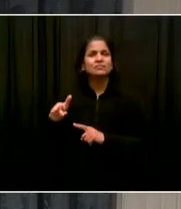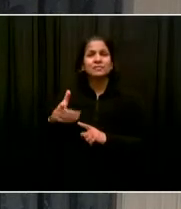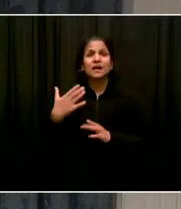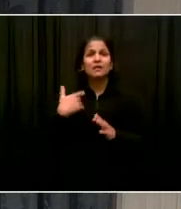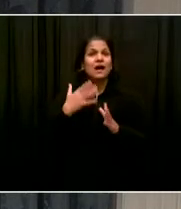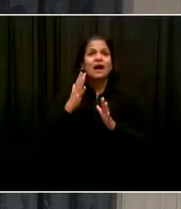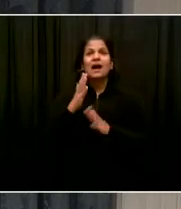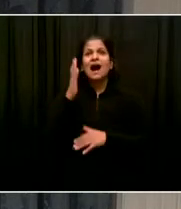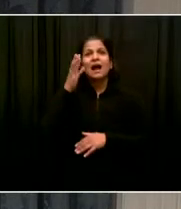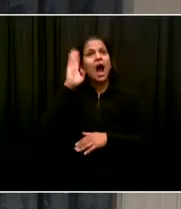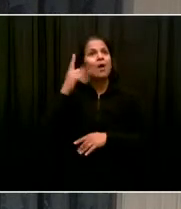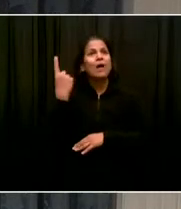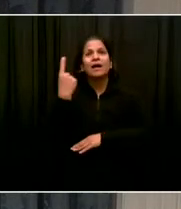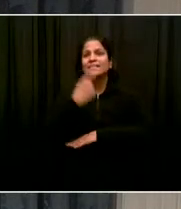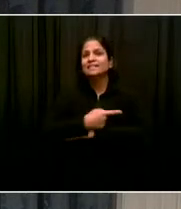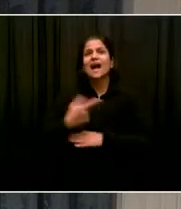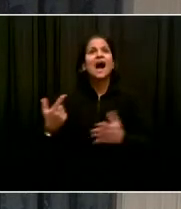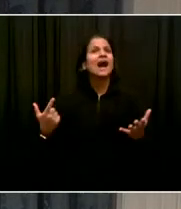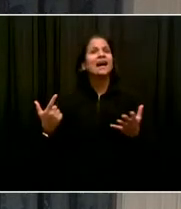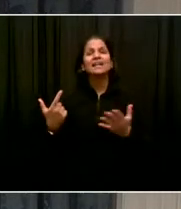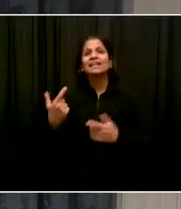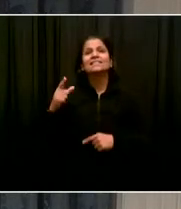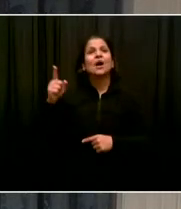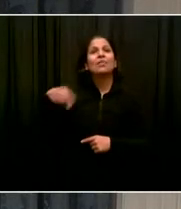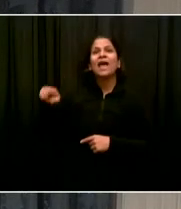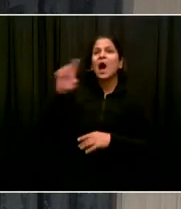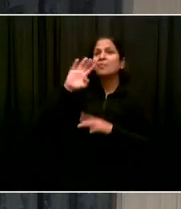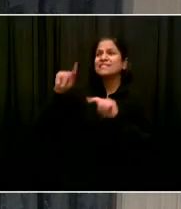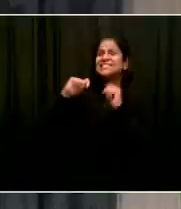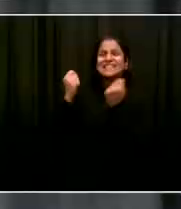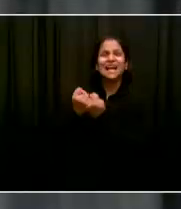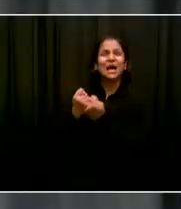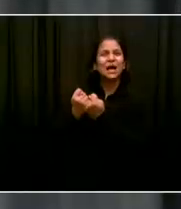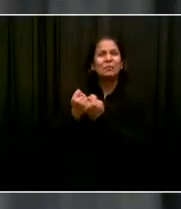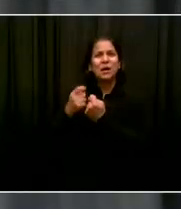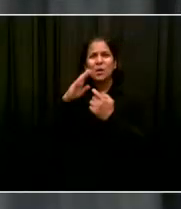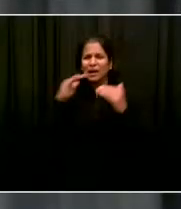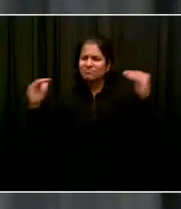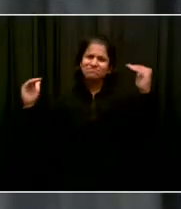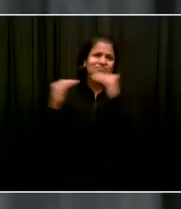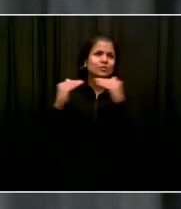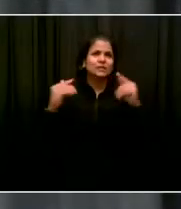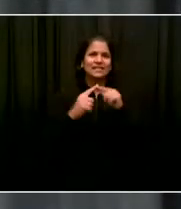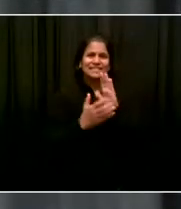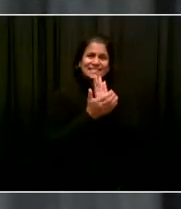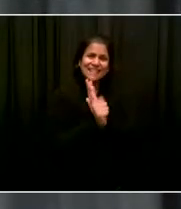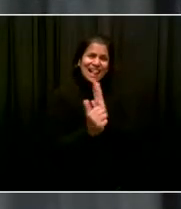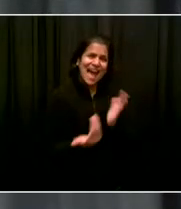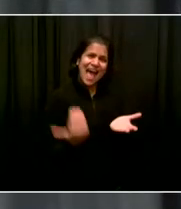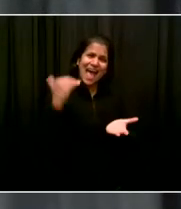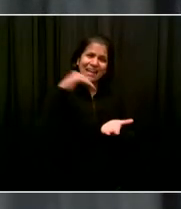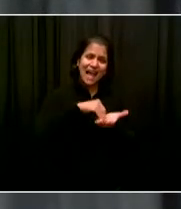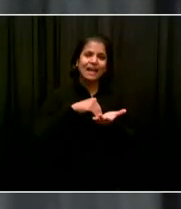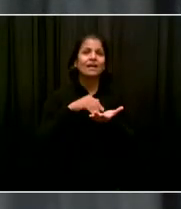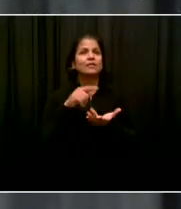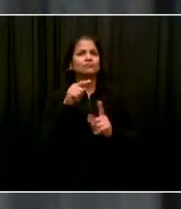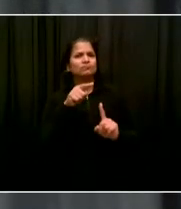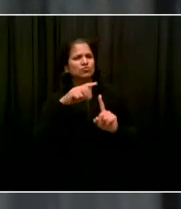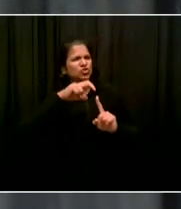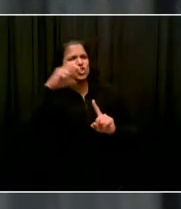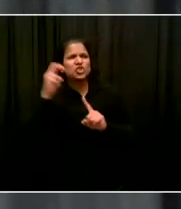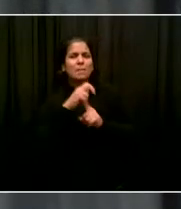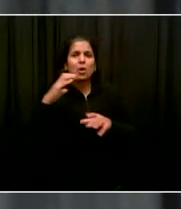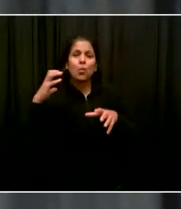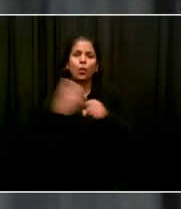before I take my last breath, there will be another banner hanging from the world's